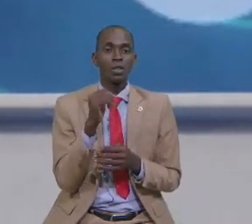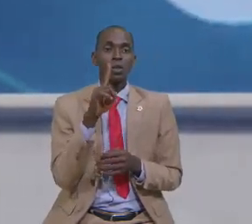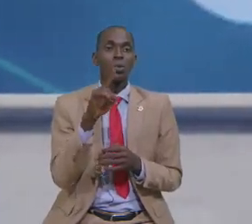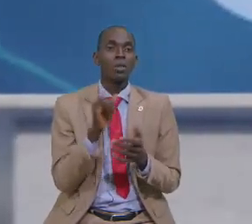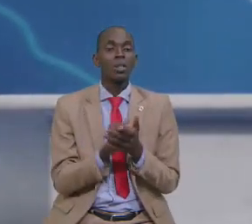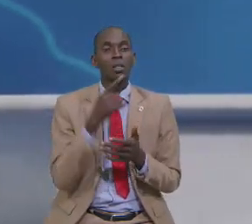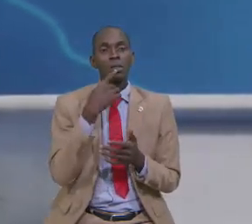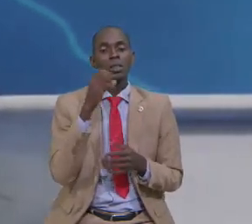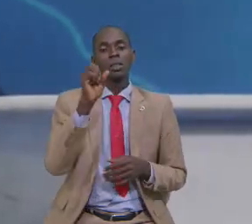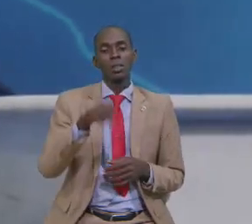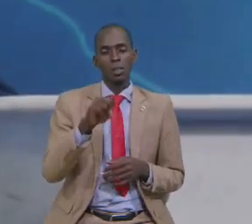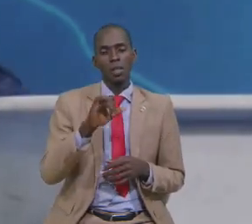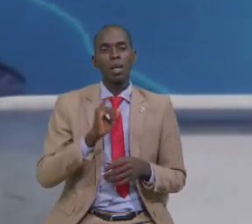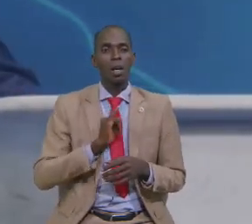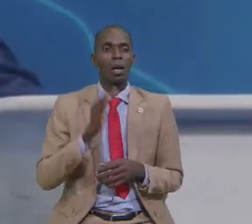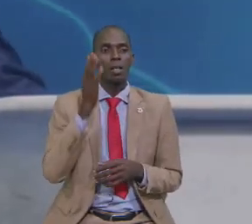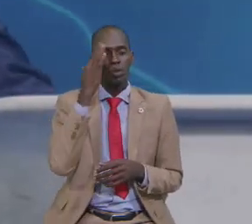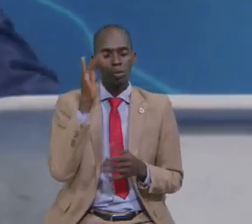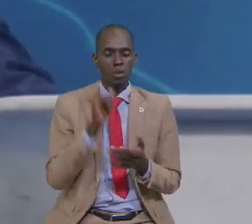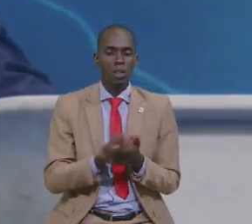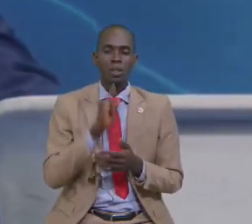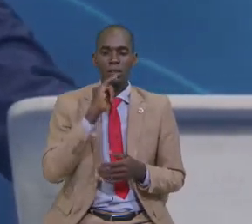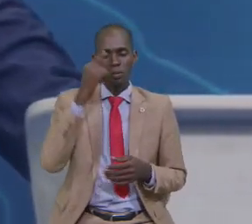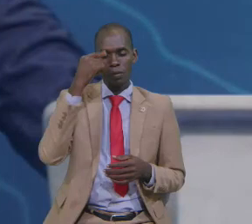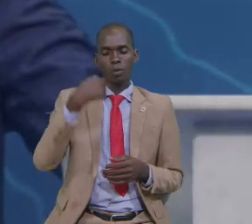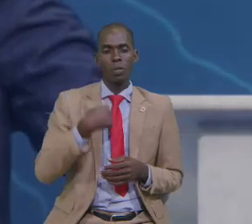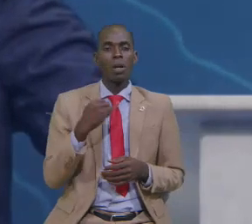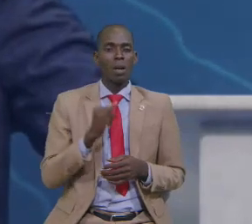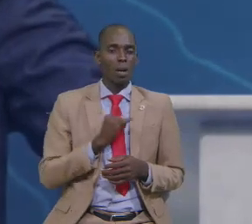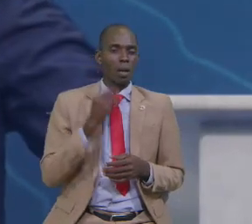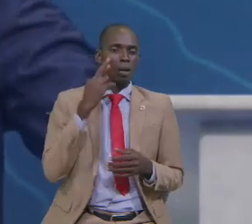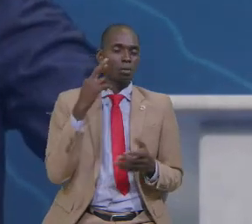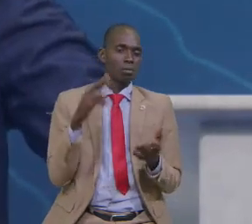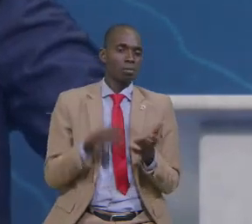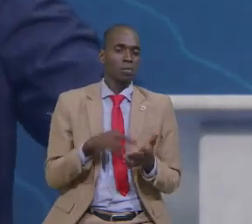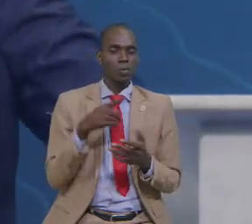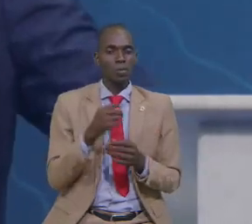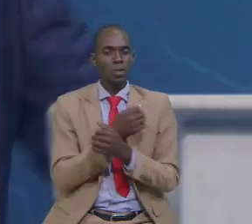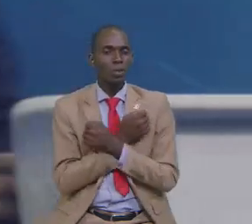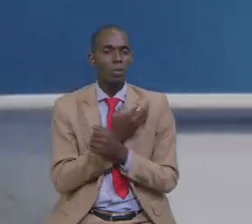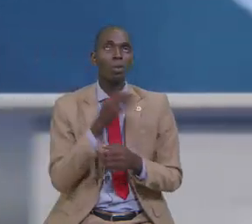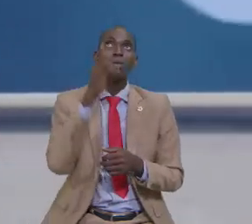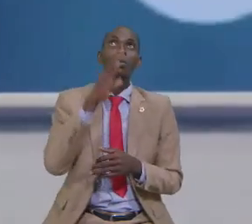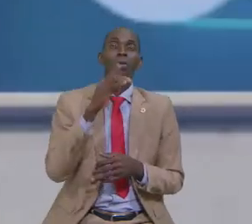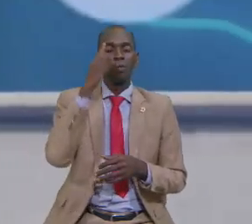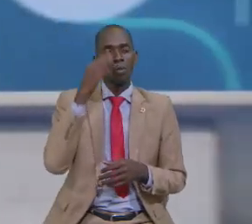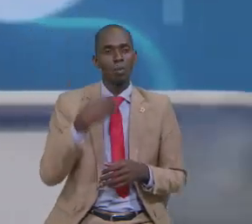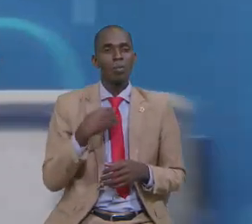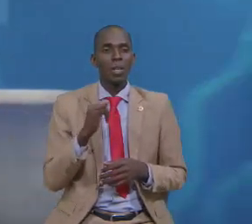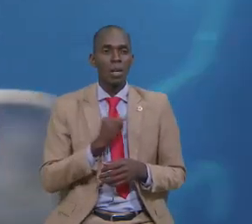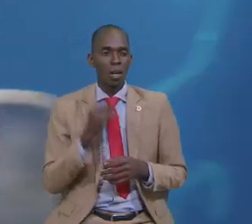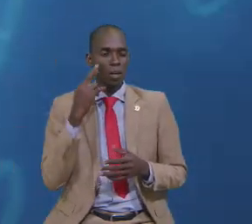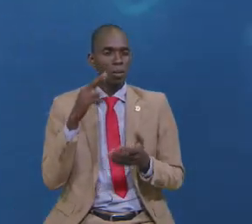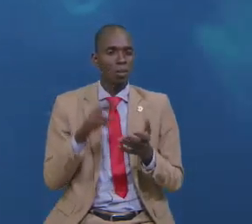yes I know that's for me I recognize the love of God that's for me I recognize nice